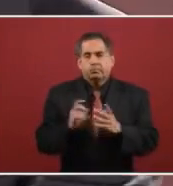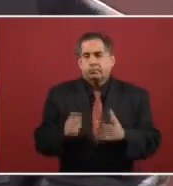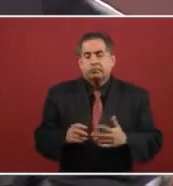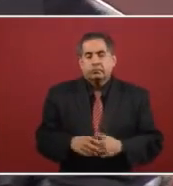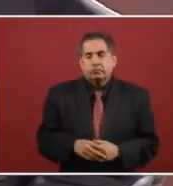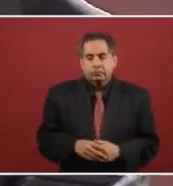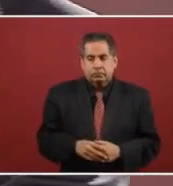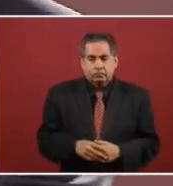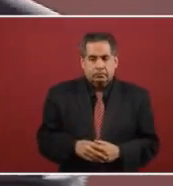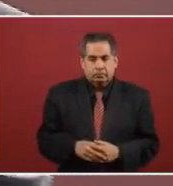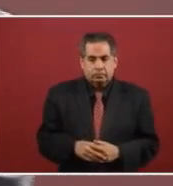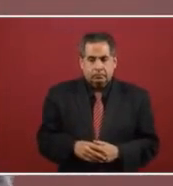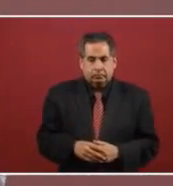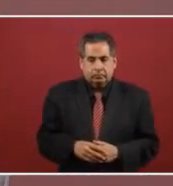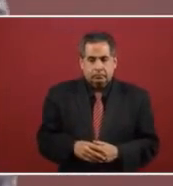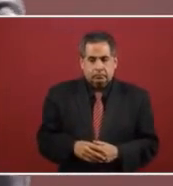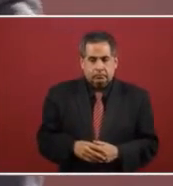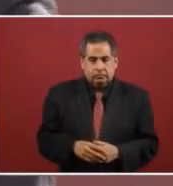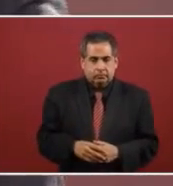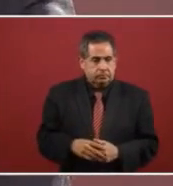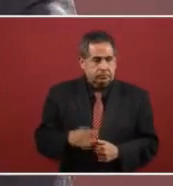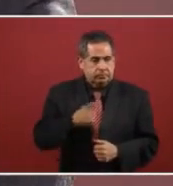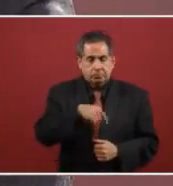How come they don't take into account,